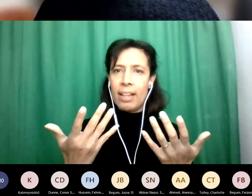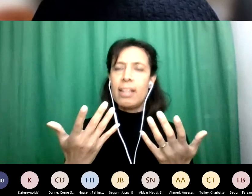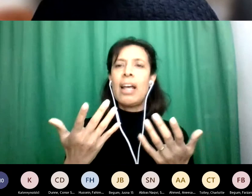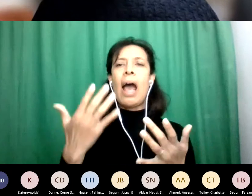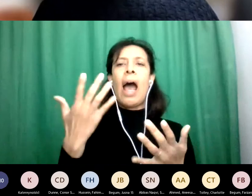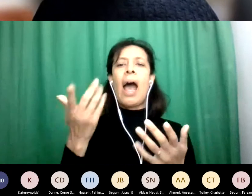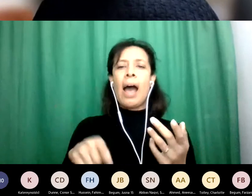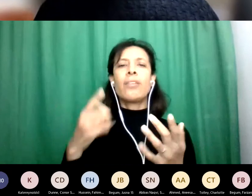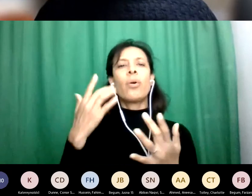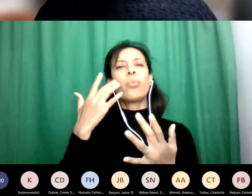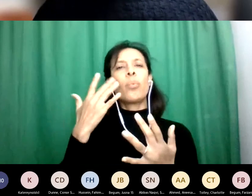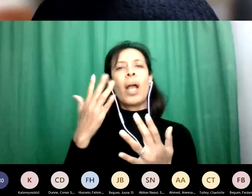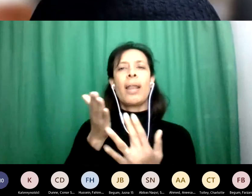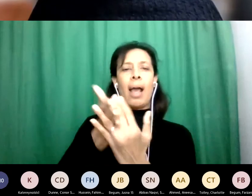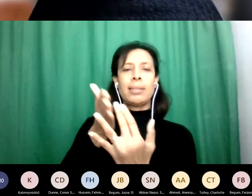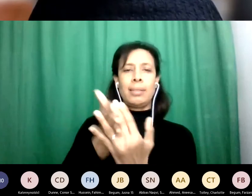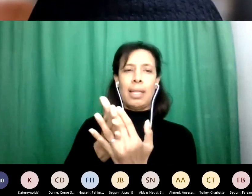that information.